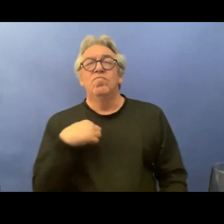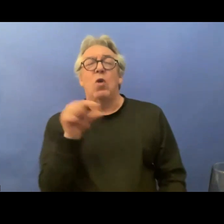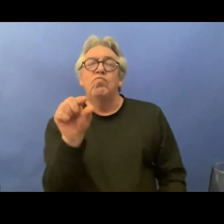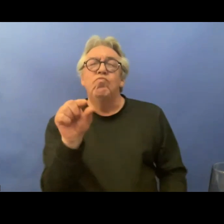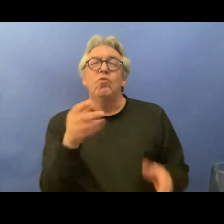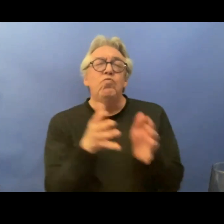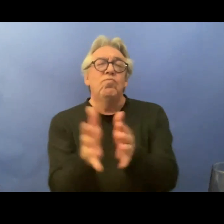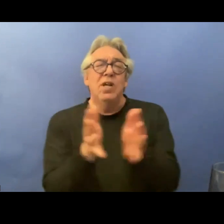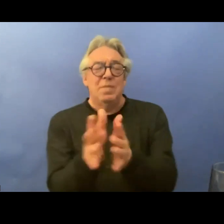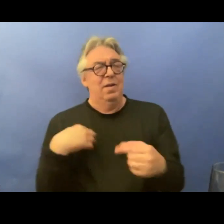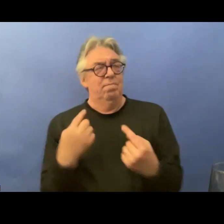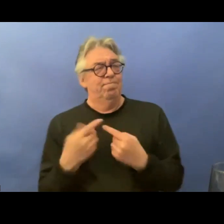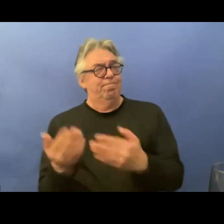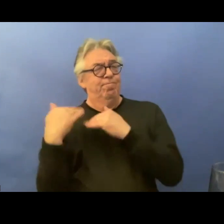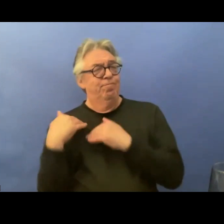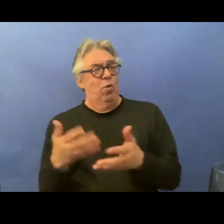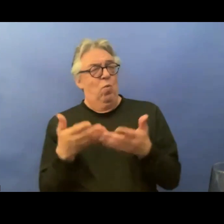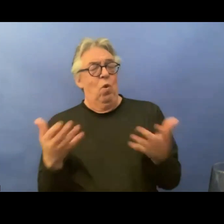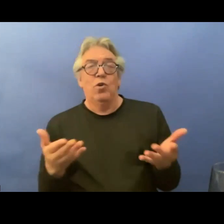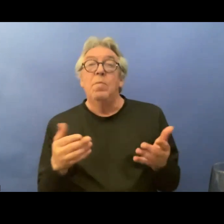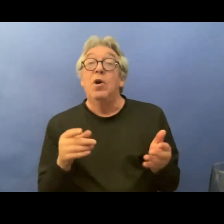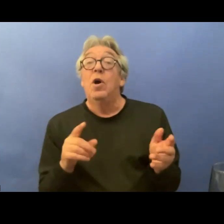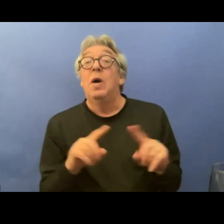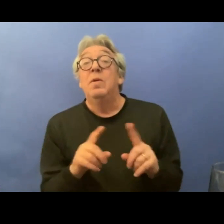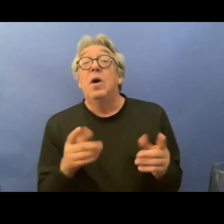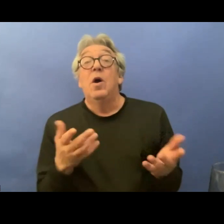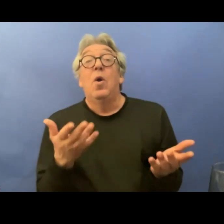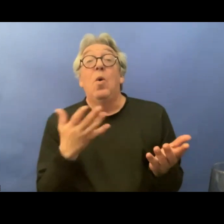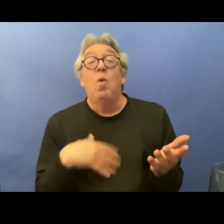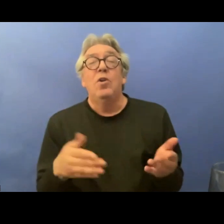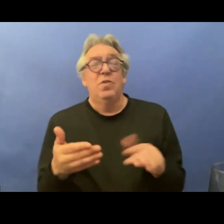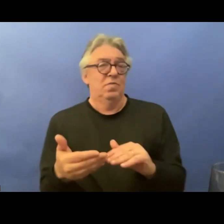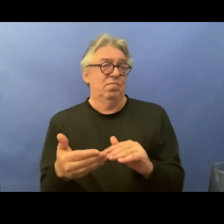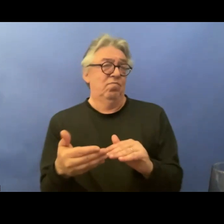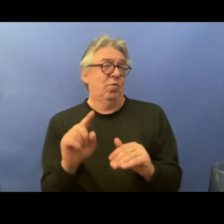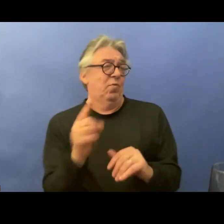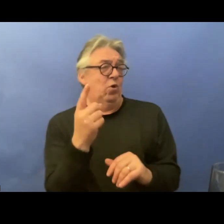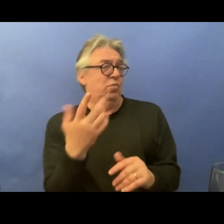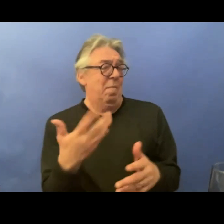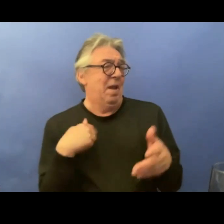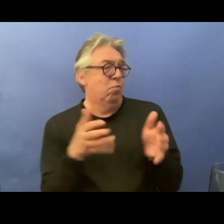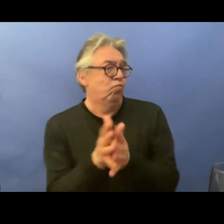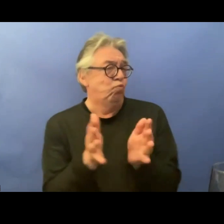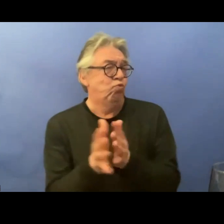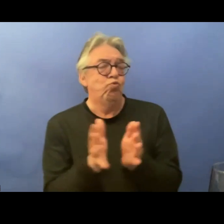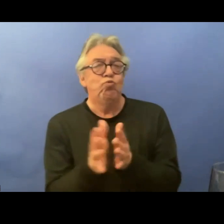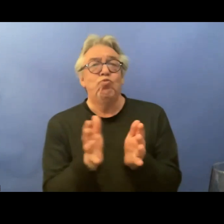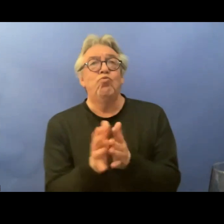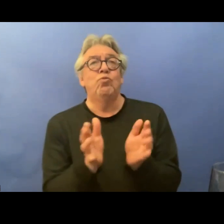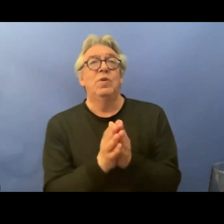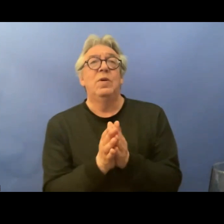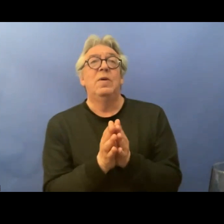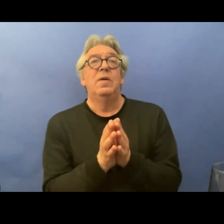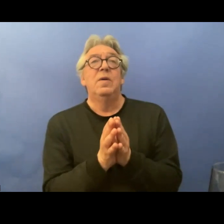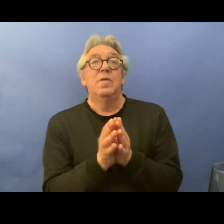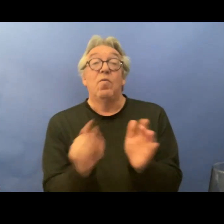Committee, I wish to perhaps state a few points for the sake of colleagues, of course,